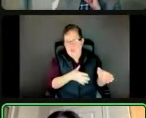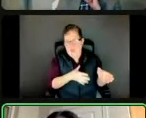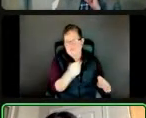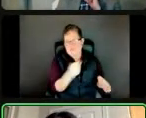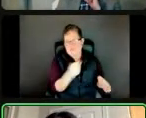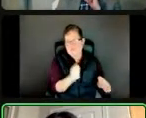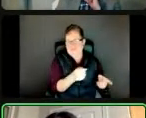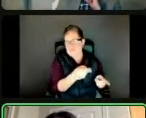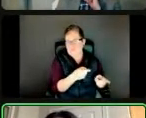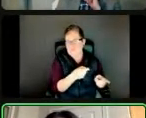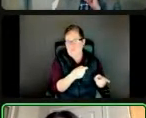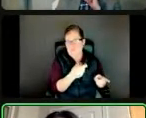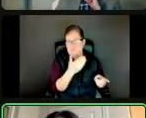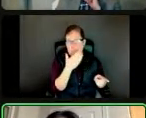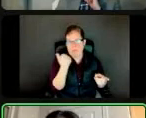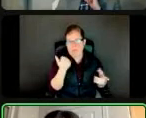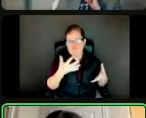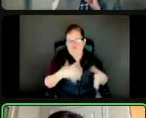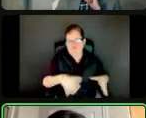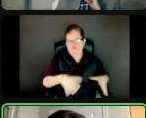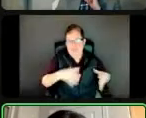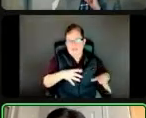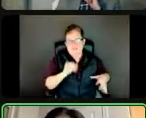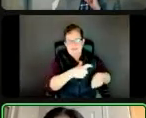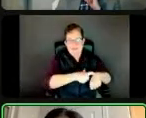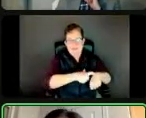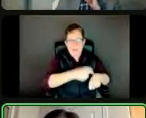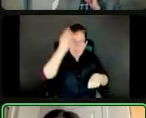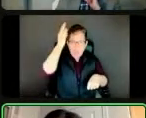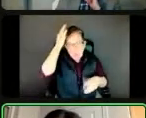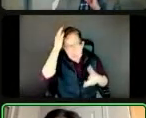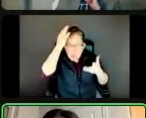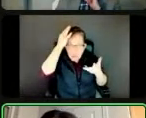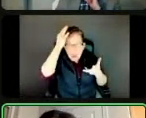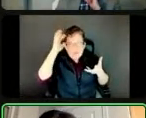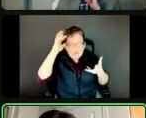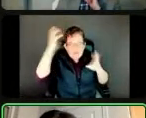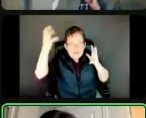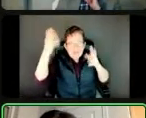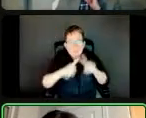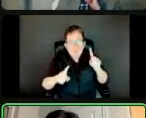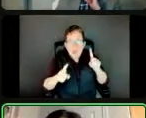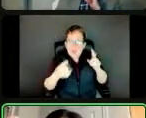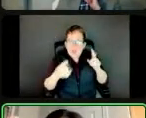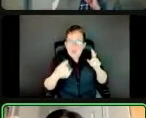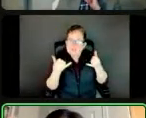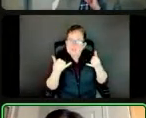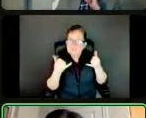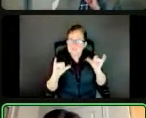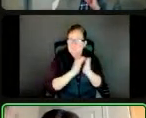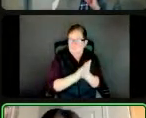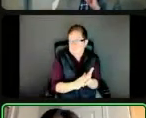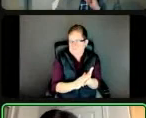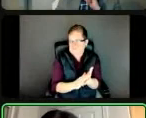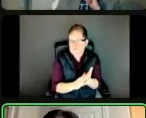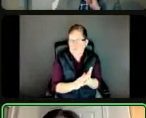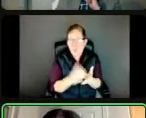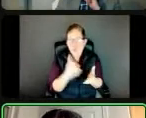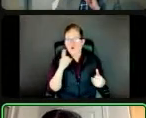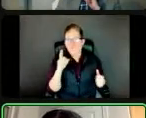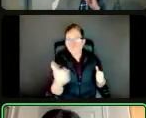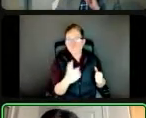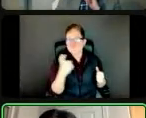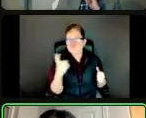he was better dressed at that time, and his hair was a little bit messed up, but at least he was walking around. Occasionally